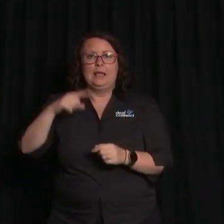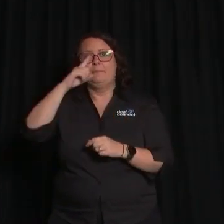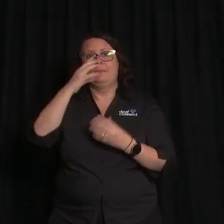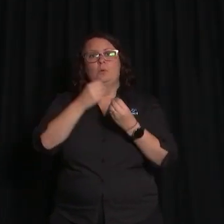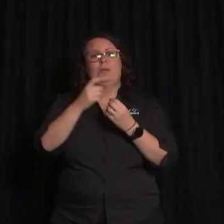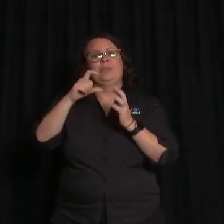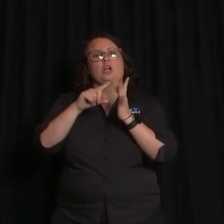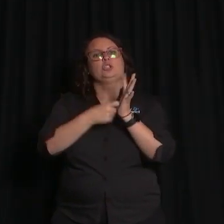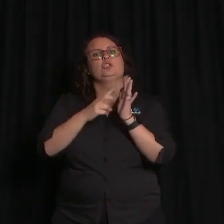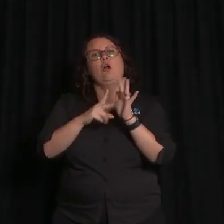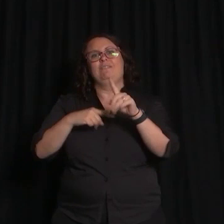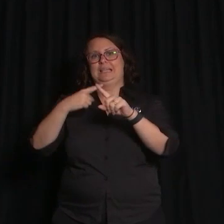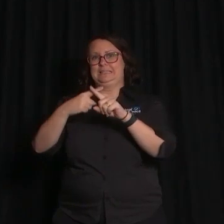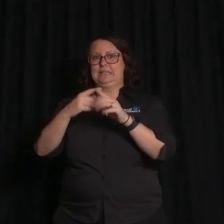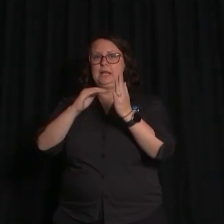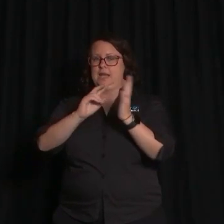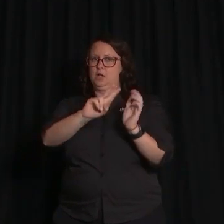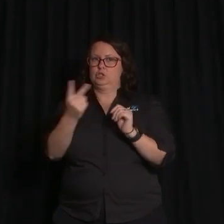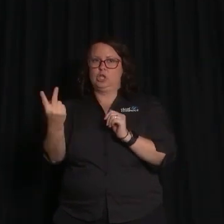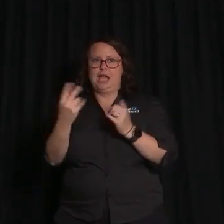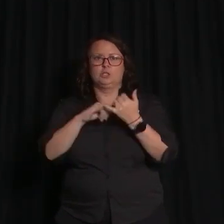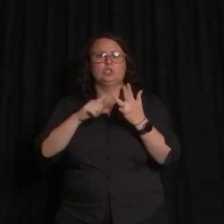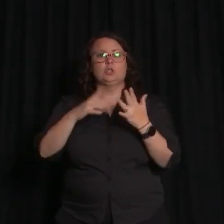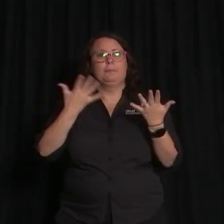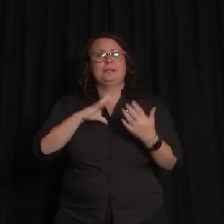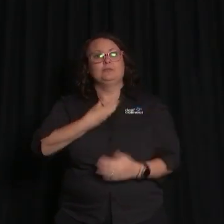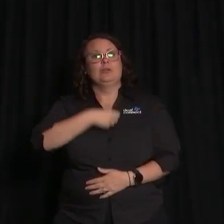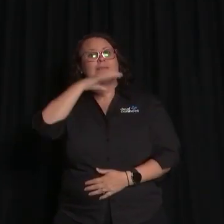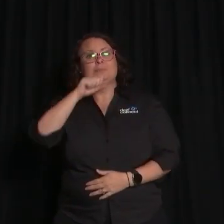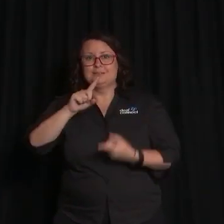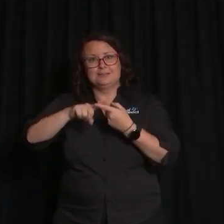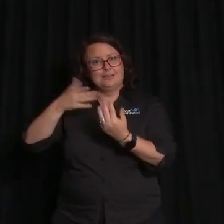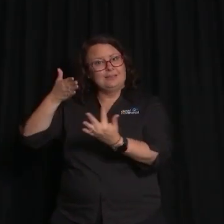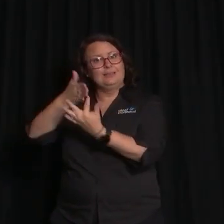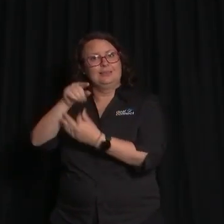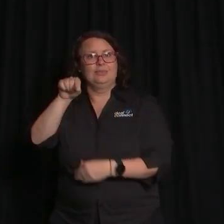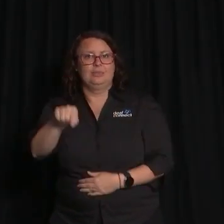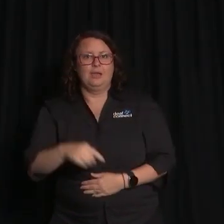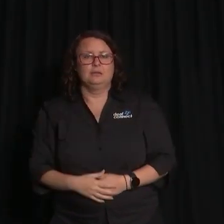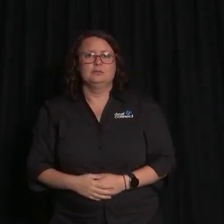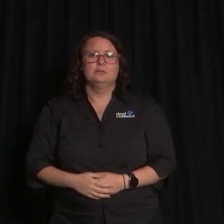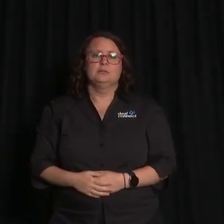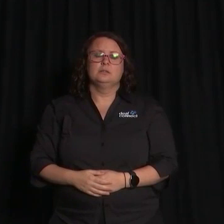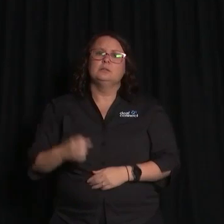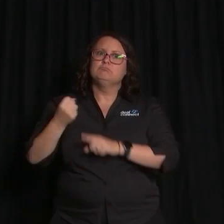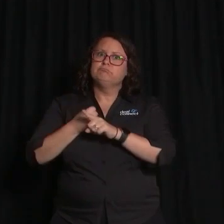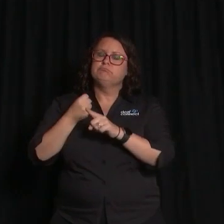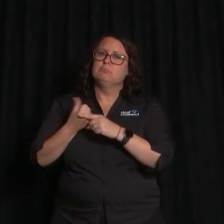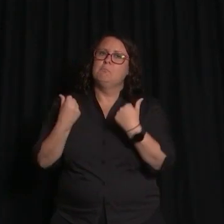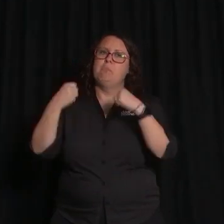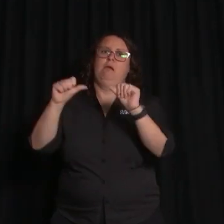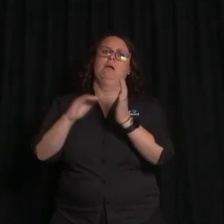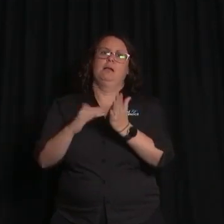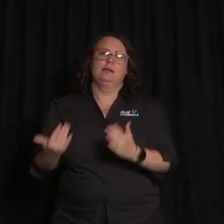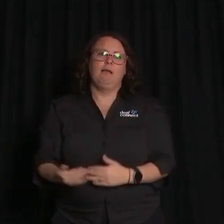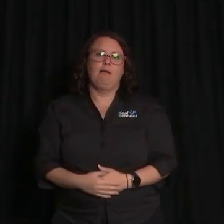screening guidelines for cervical screening. Yay, at last. It's taken a lot of advocacy to get there. And we see,